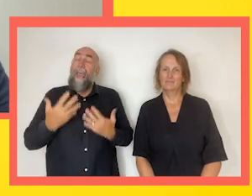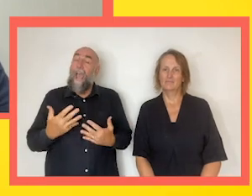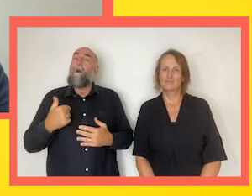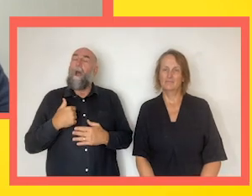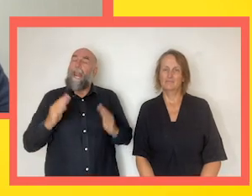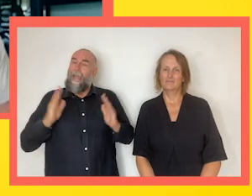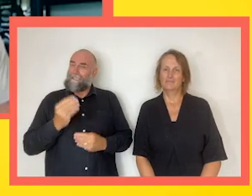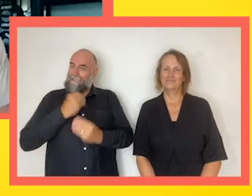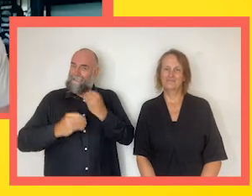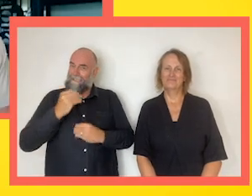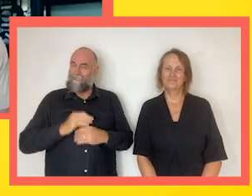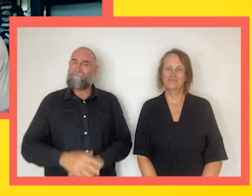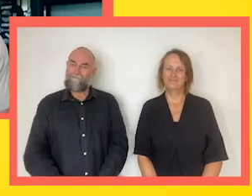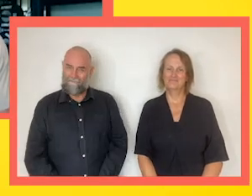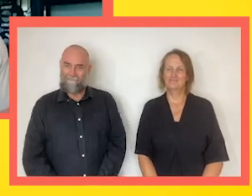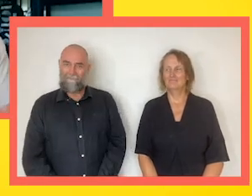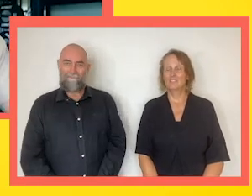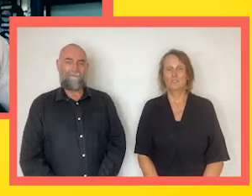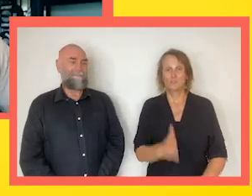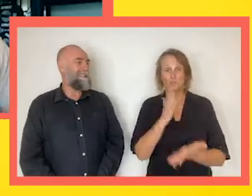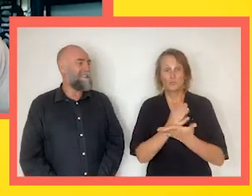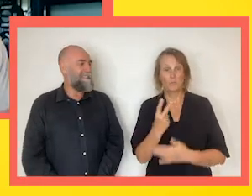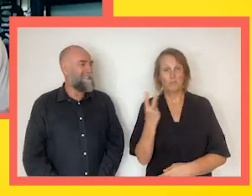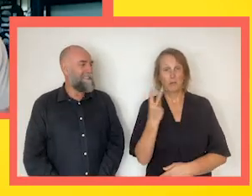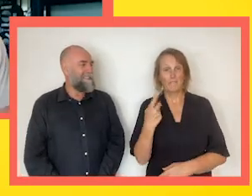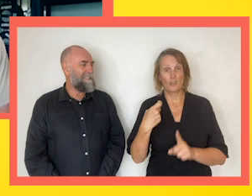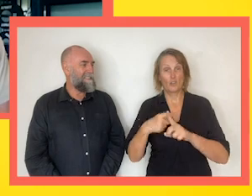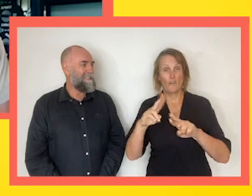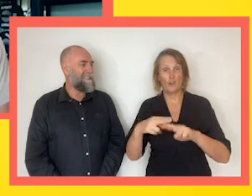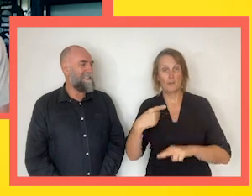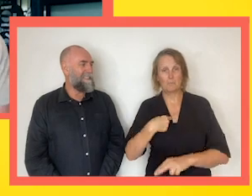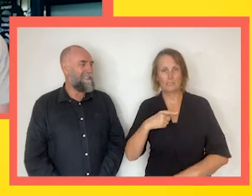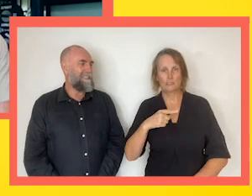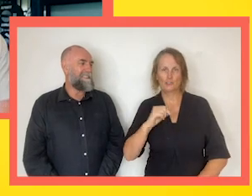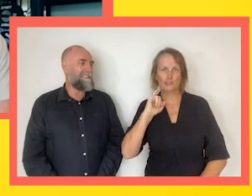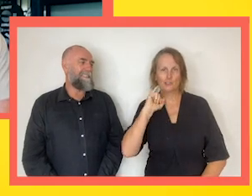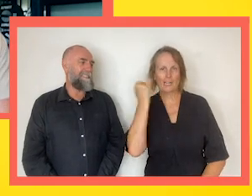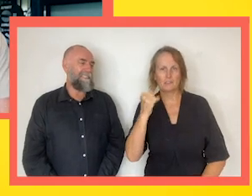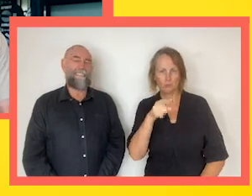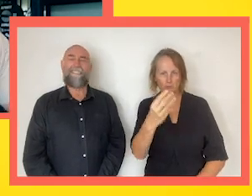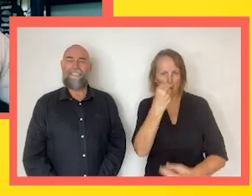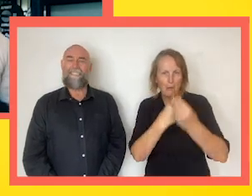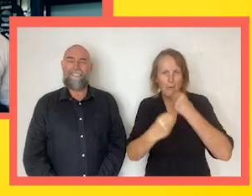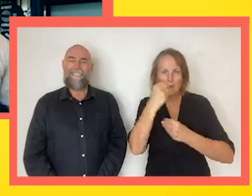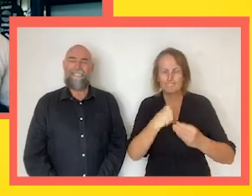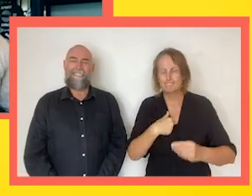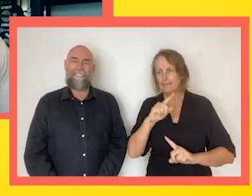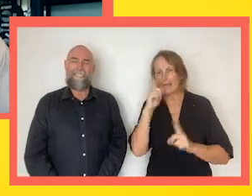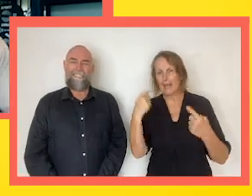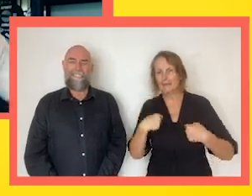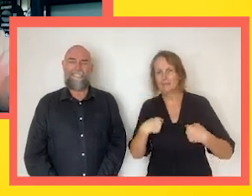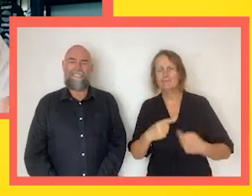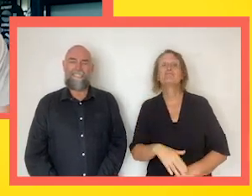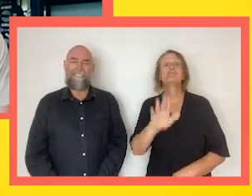behalf of yours. We are just jealous. That's what we are, just jealous people right now, thinking about how much food you guys eat. Now, Nikki,